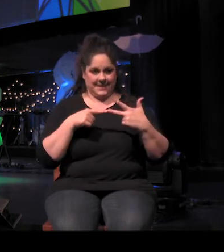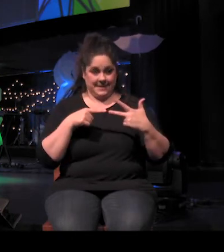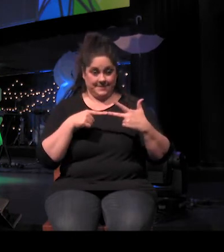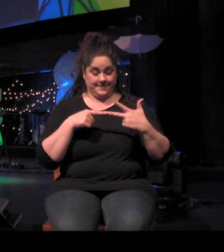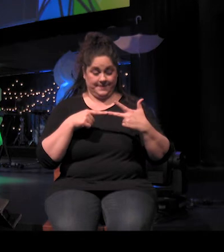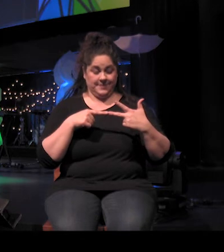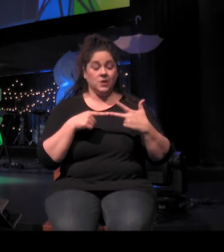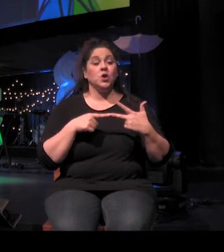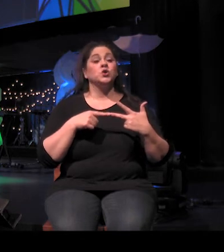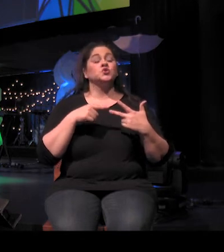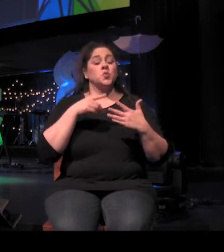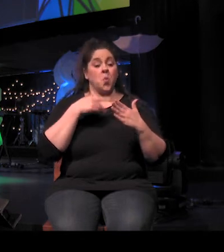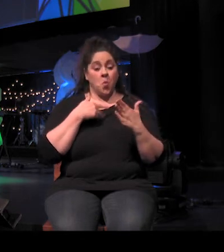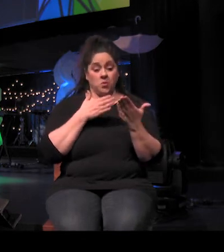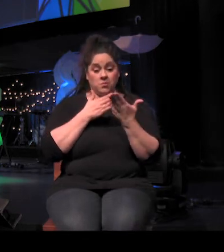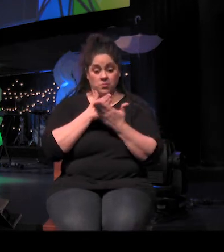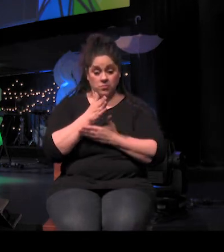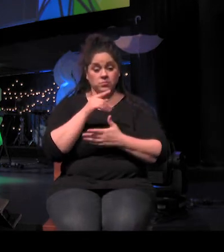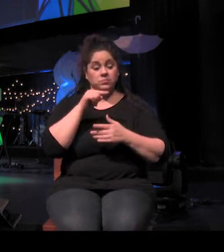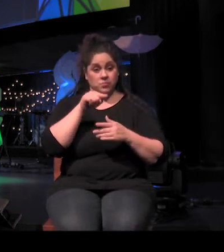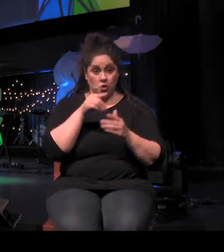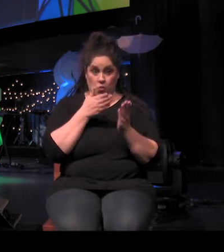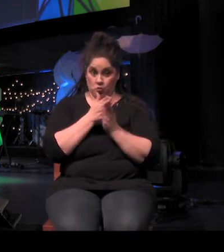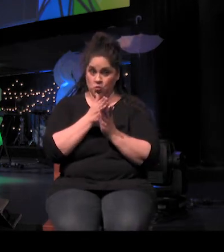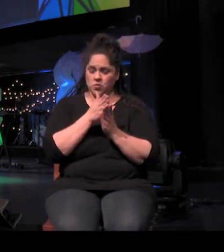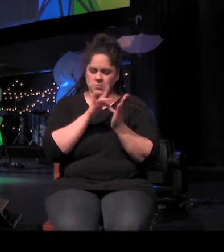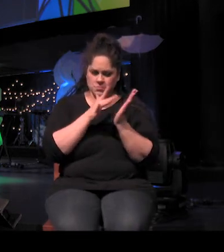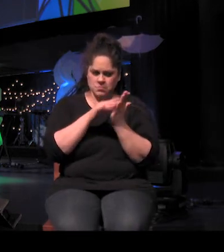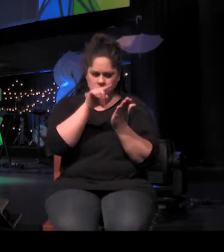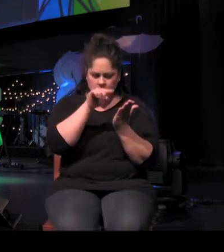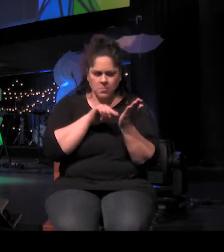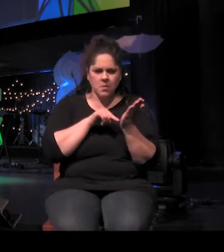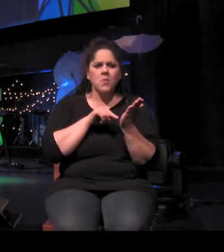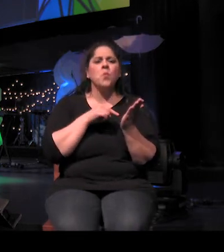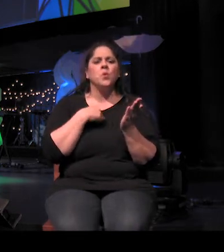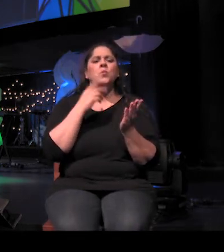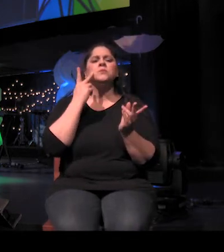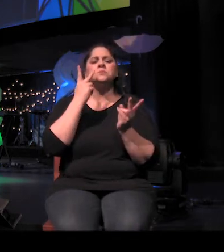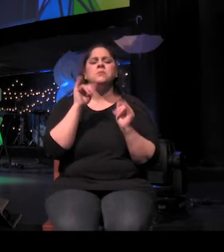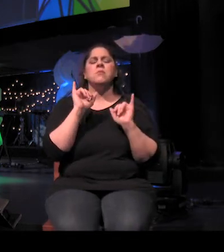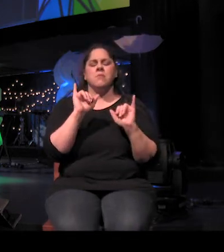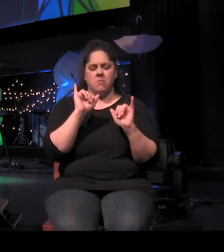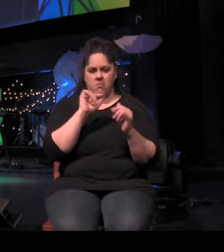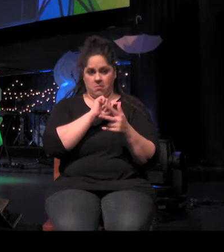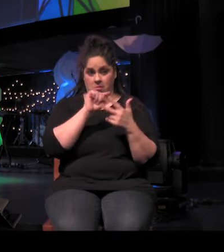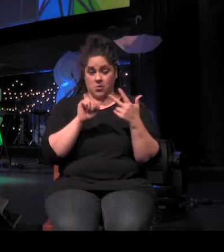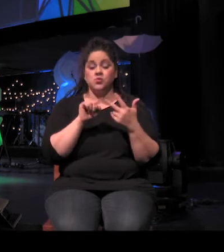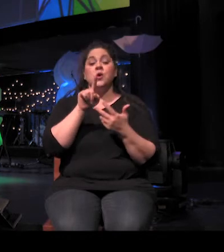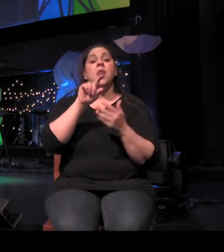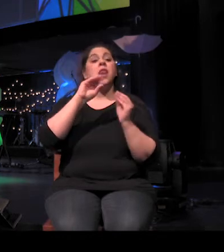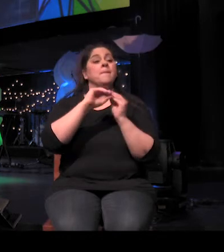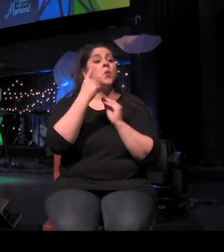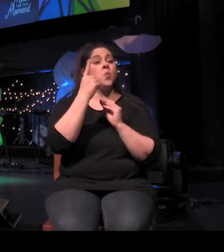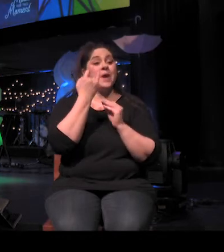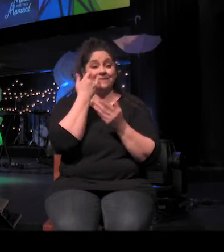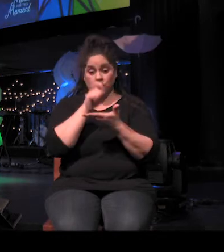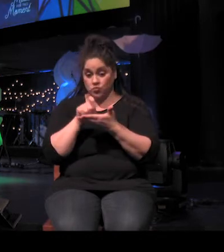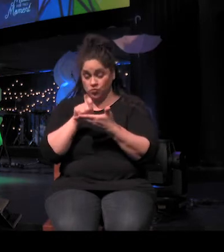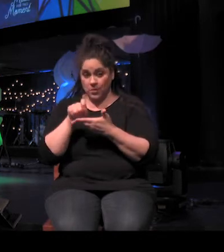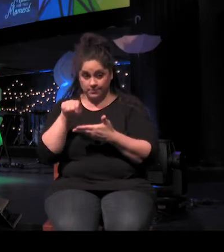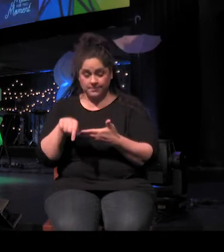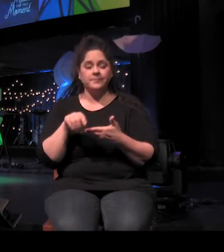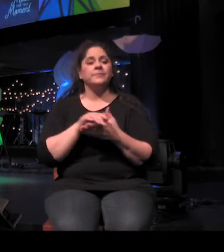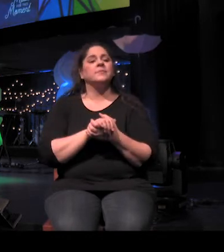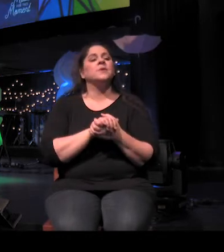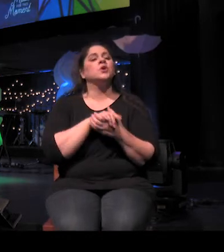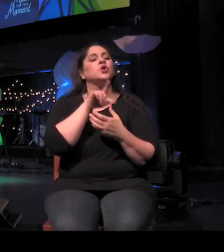then when we walk through this and deal with it according to Scripture, there's a result of that. That's what we're going to look at today. So if you're taking notes, number one, here's where we're going to start.